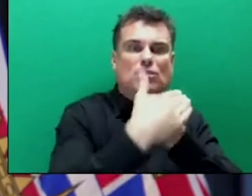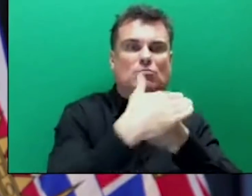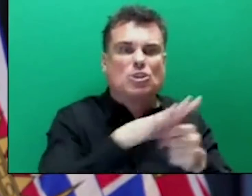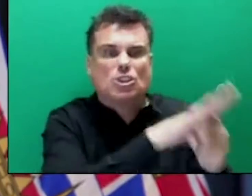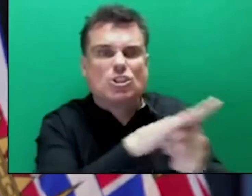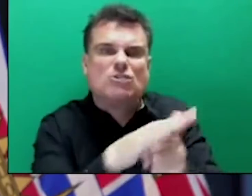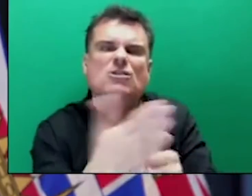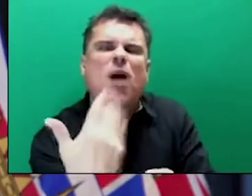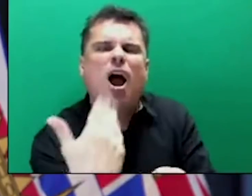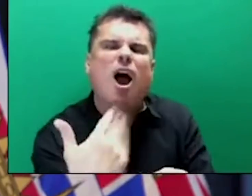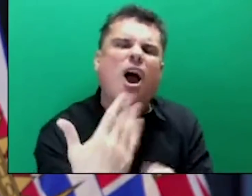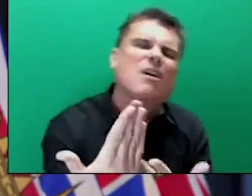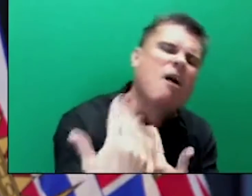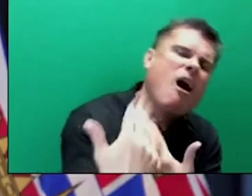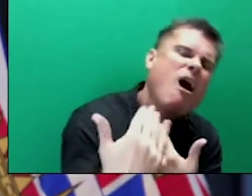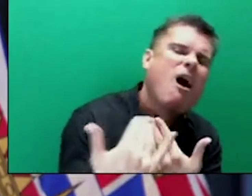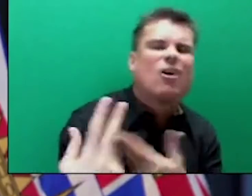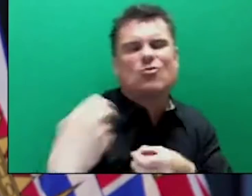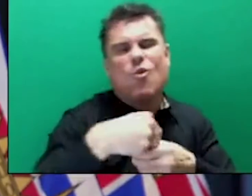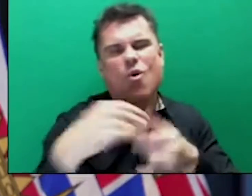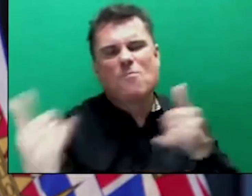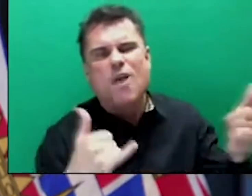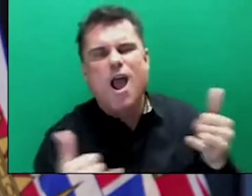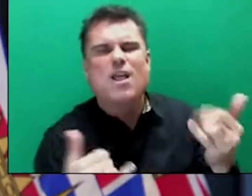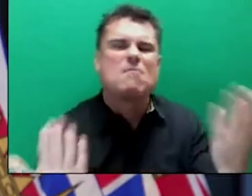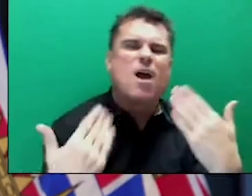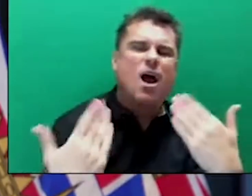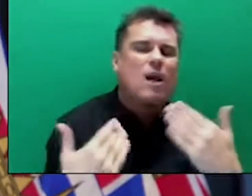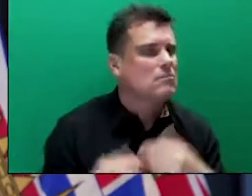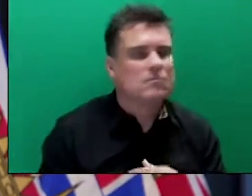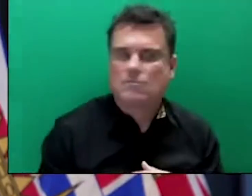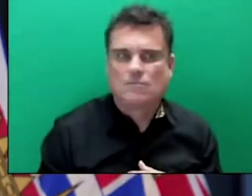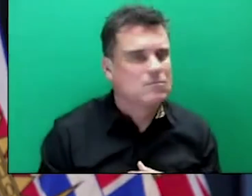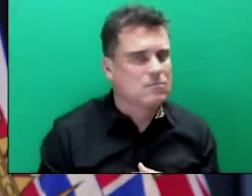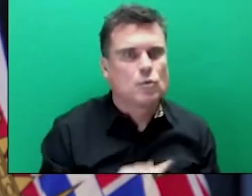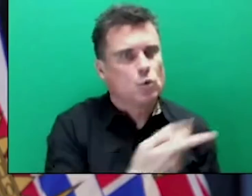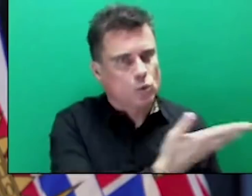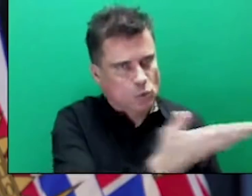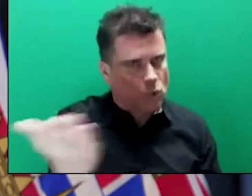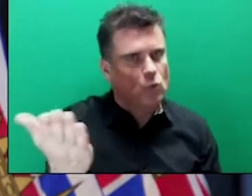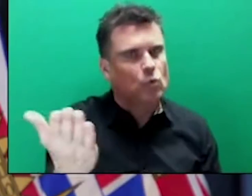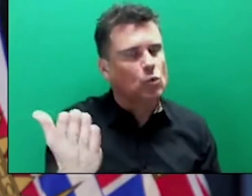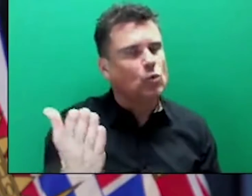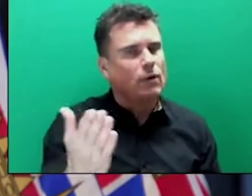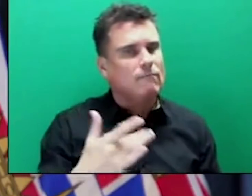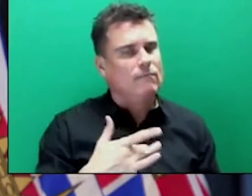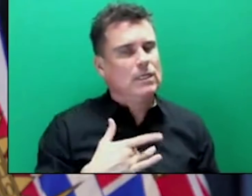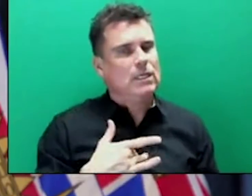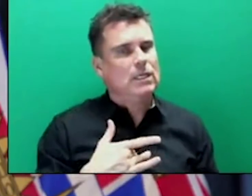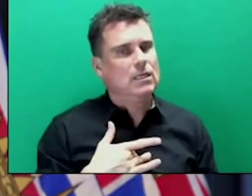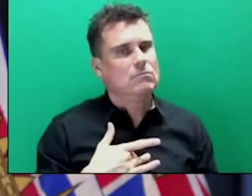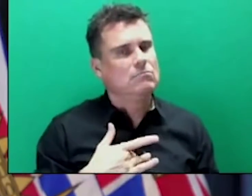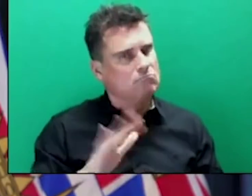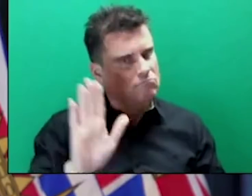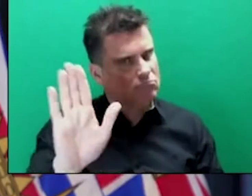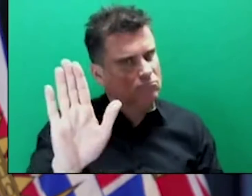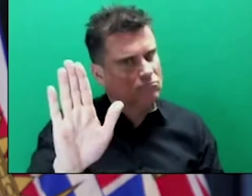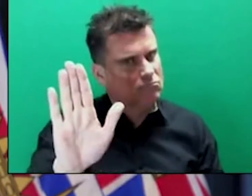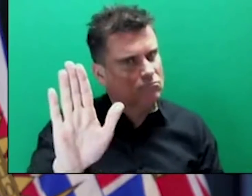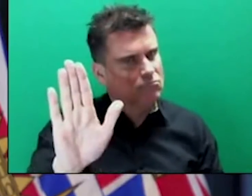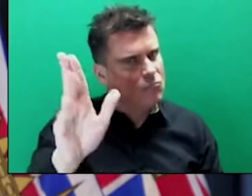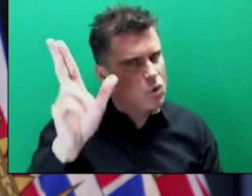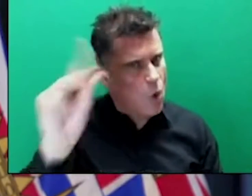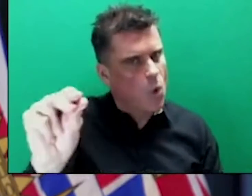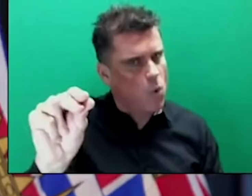risk. So yes, you can say no to the party this year. You must say no to the party. You can say no to traveling, say